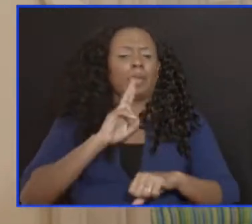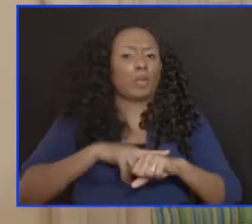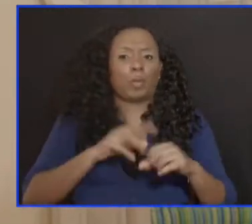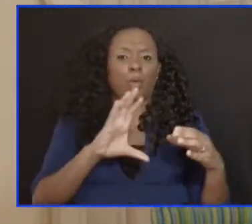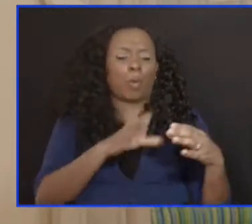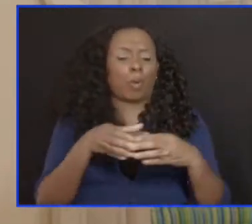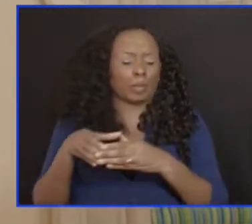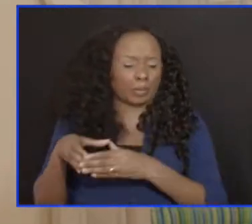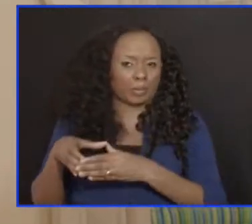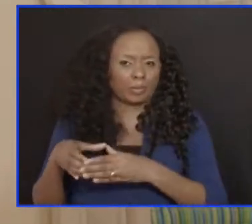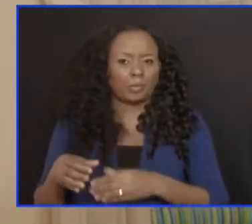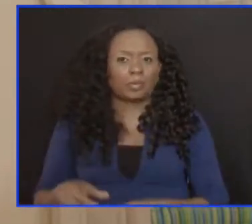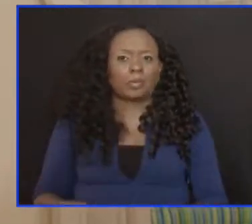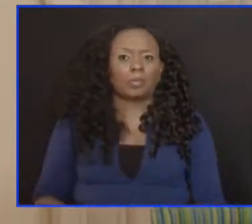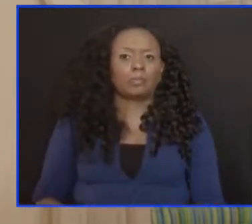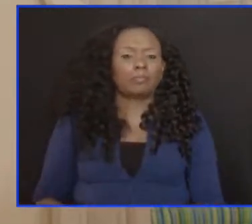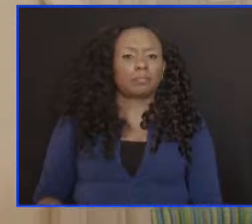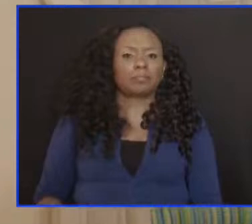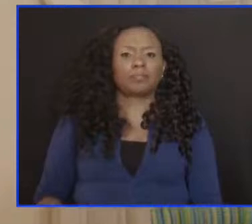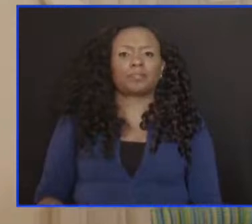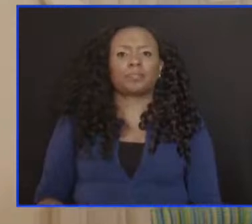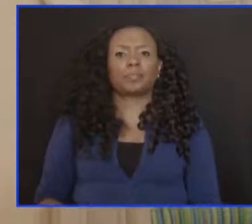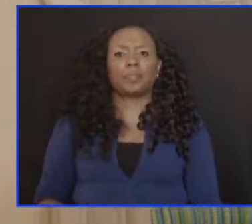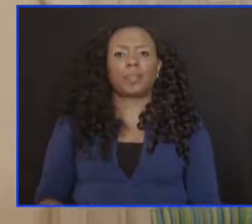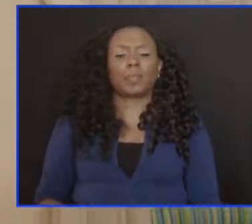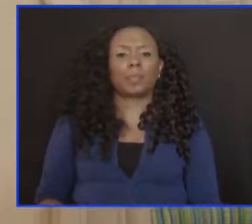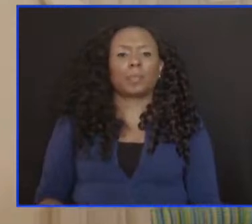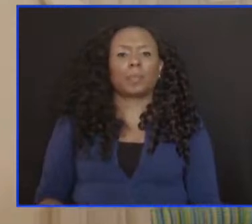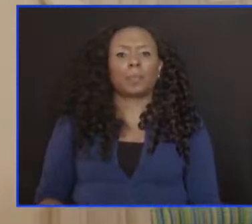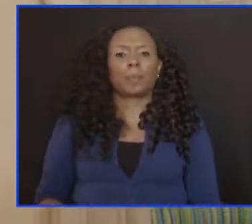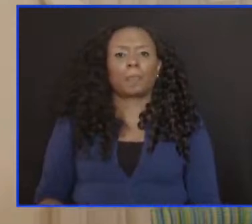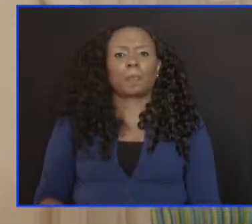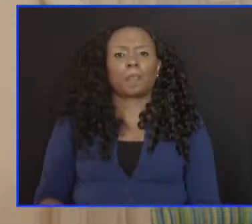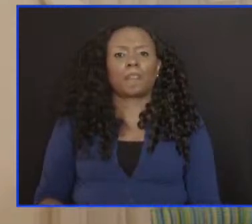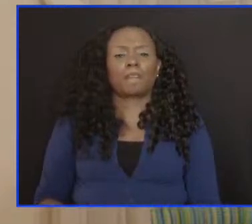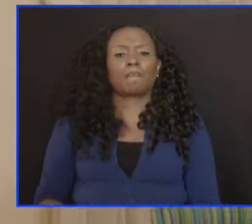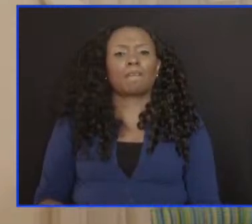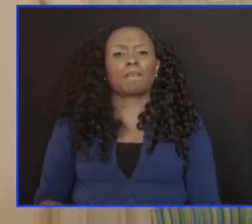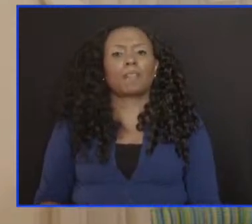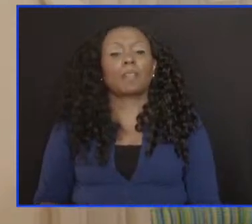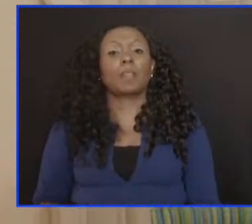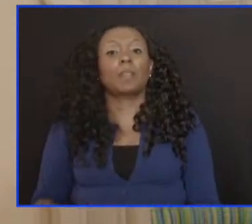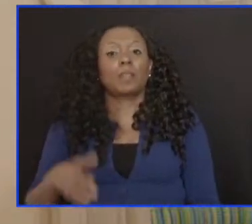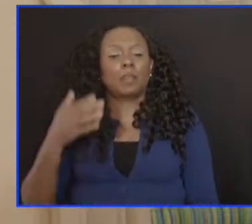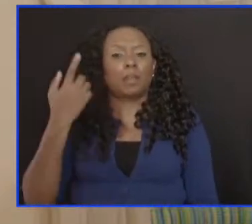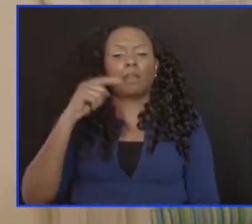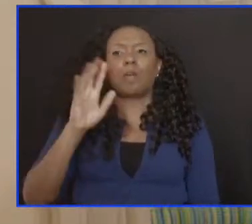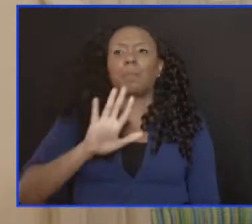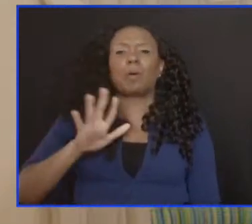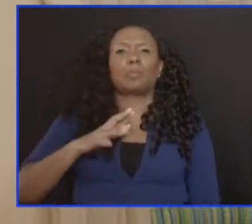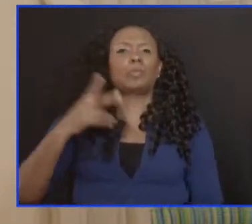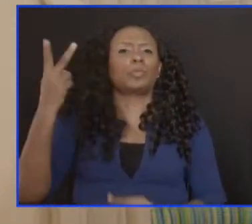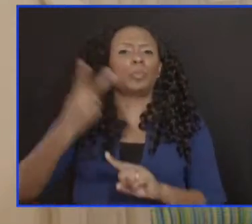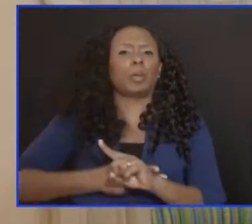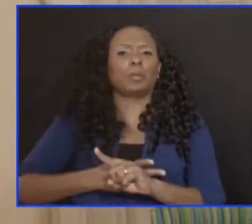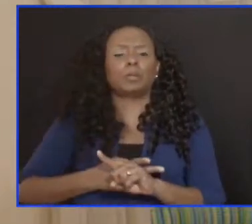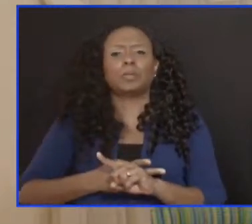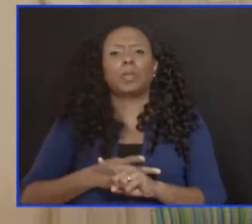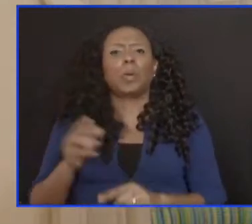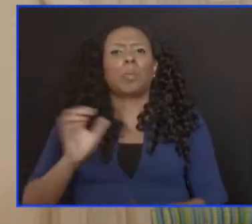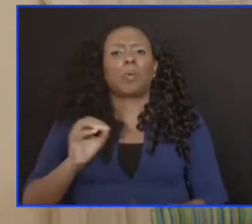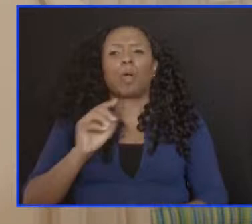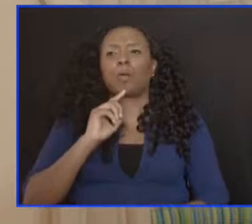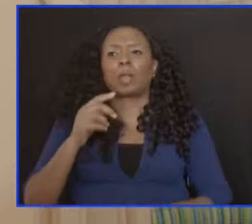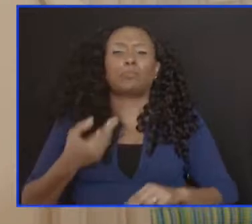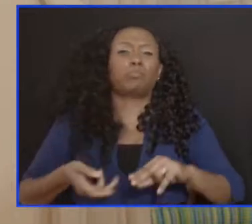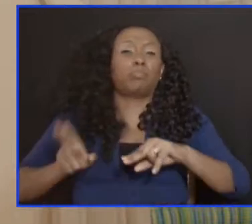appreciate that we are approaching the 2-month mark of this particular surge, and you will see that the numbers are coming down. So